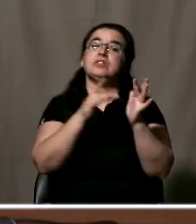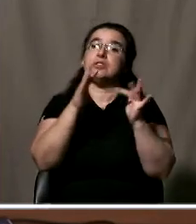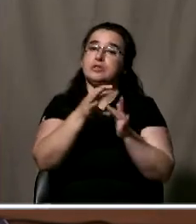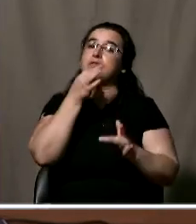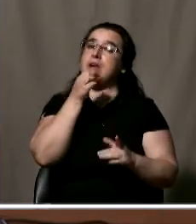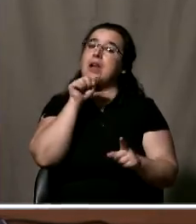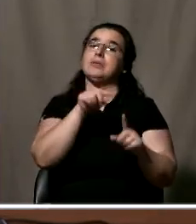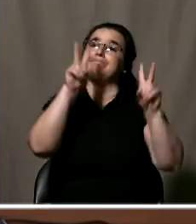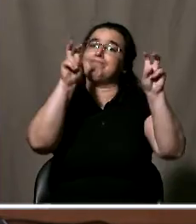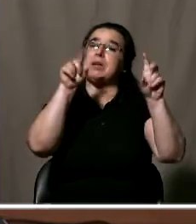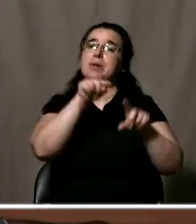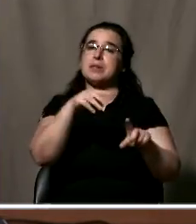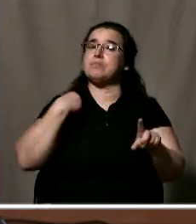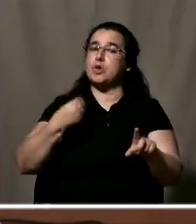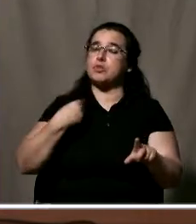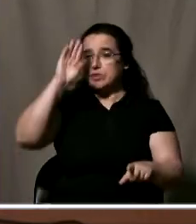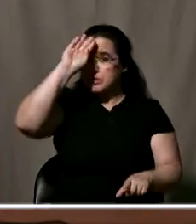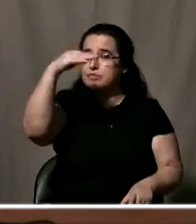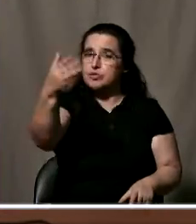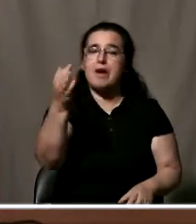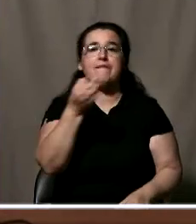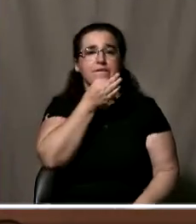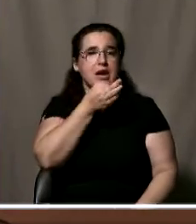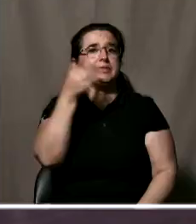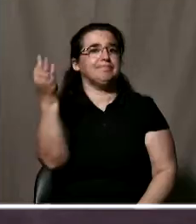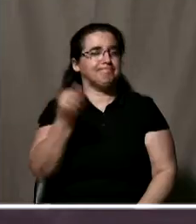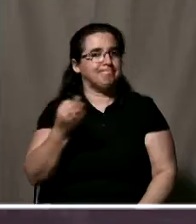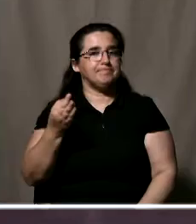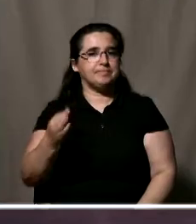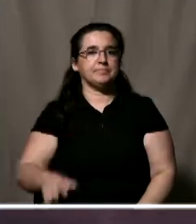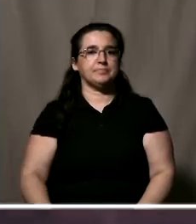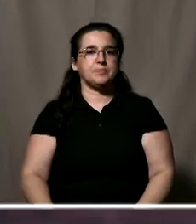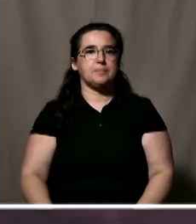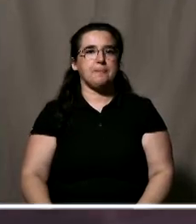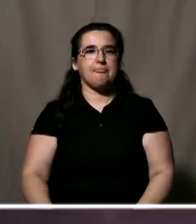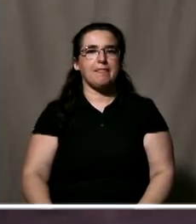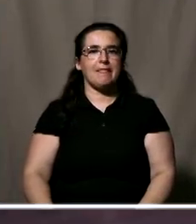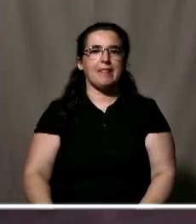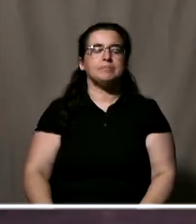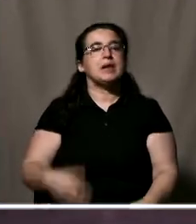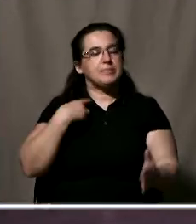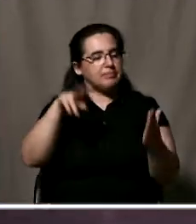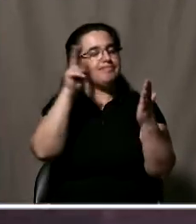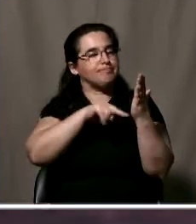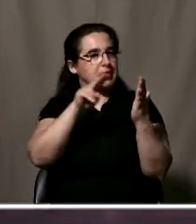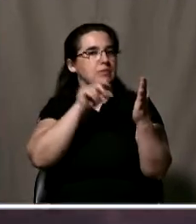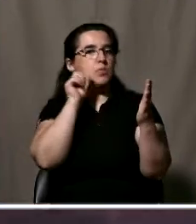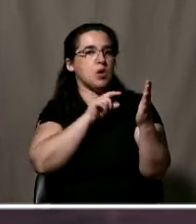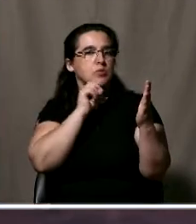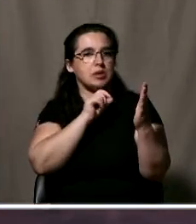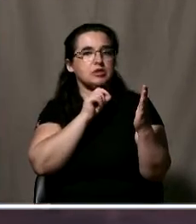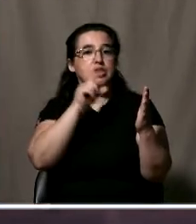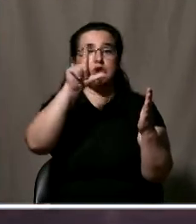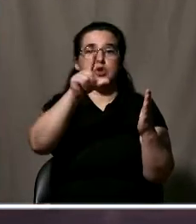sobre este tema da preocupação com o futuro. You find it in the Gospel of Luke chapter 21 and verse 26. Podemos encontrar isso no Evangelho